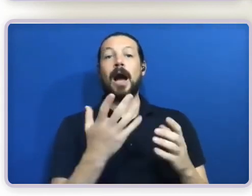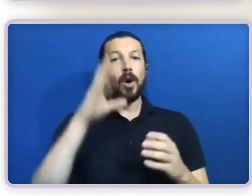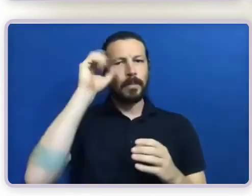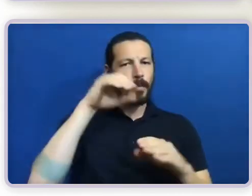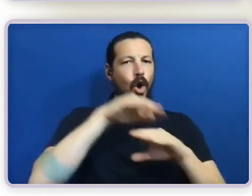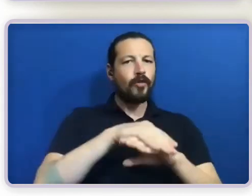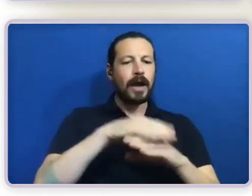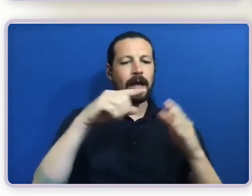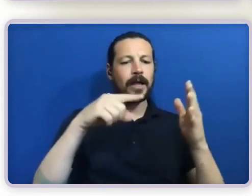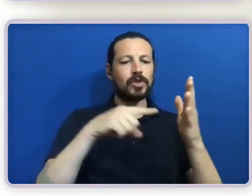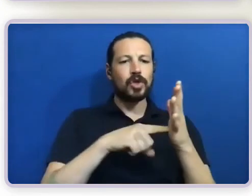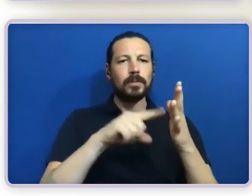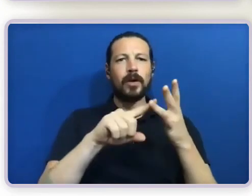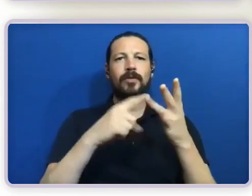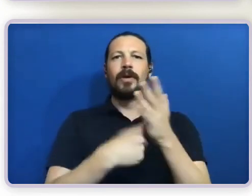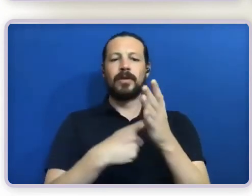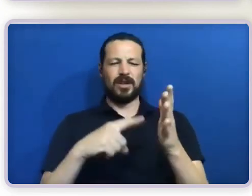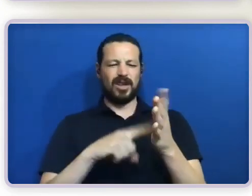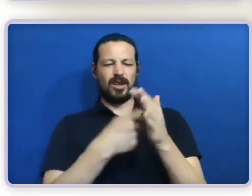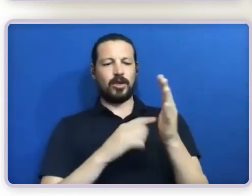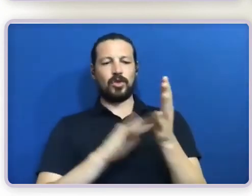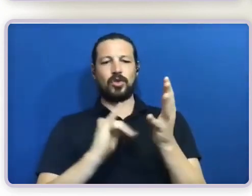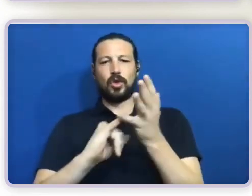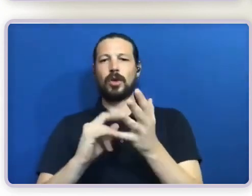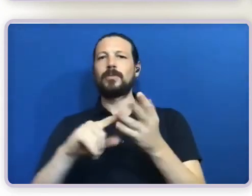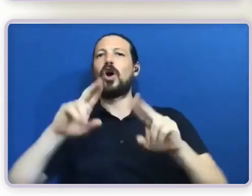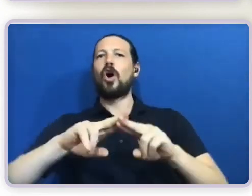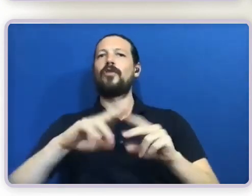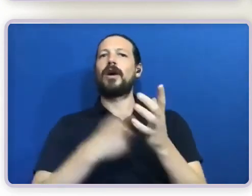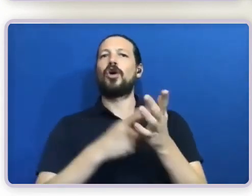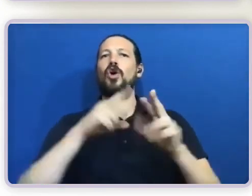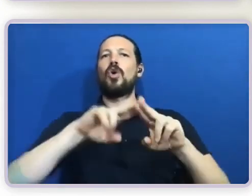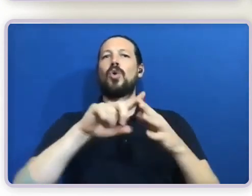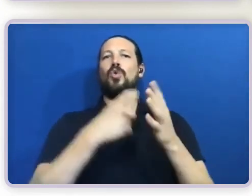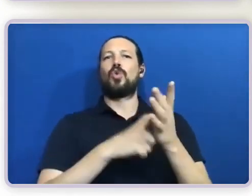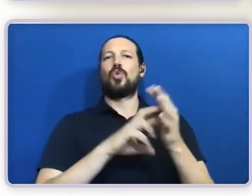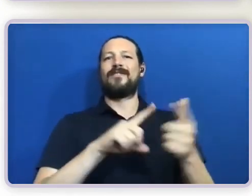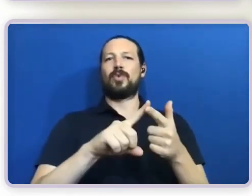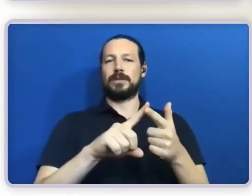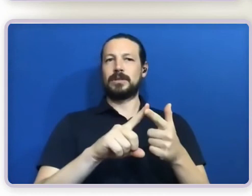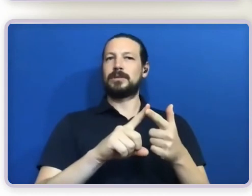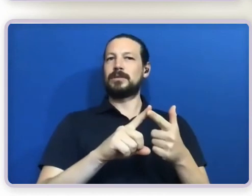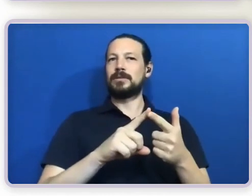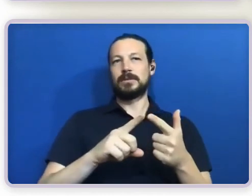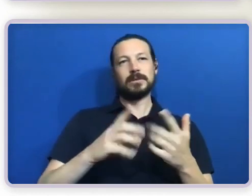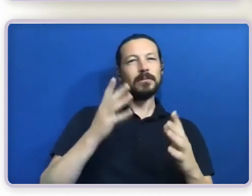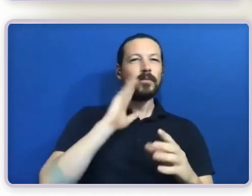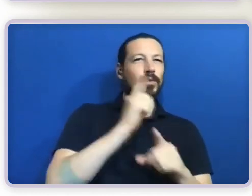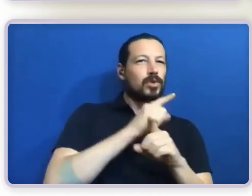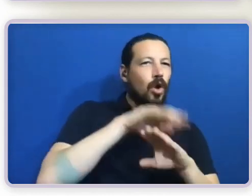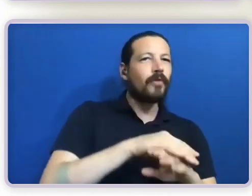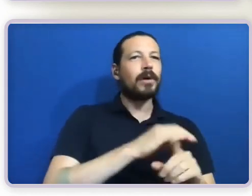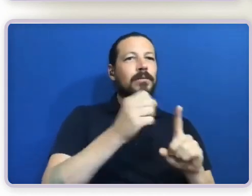I spoke about today, to try and think, does my story or does the person you're helping story